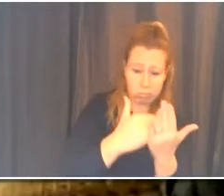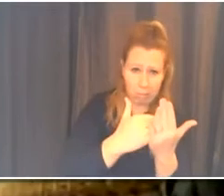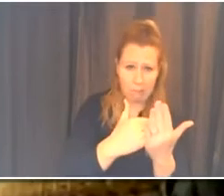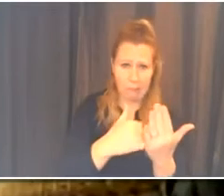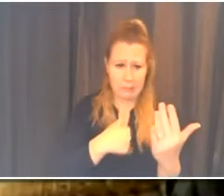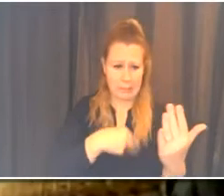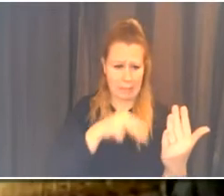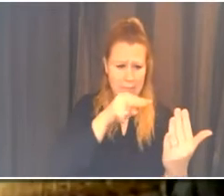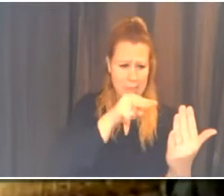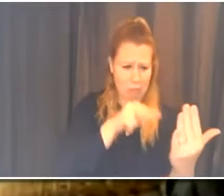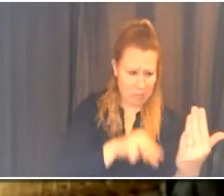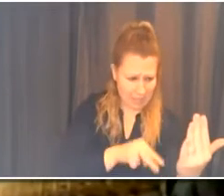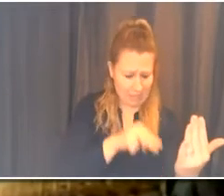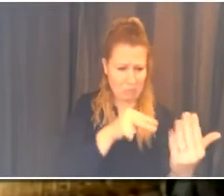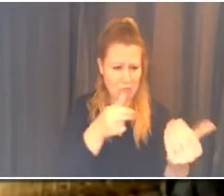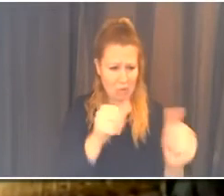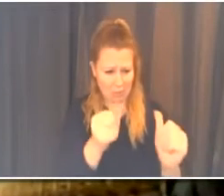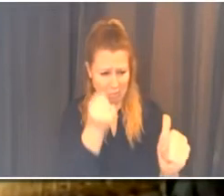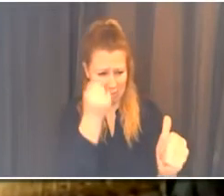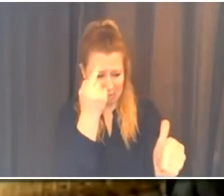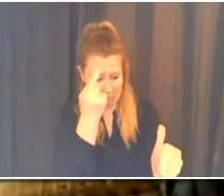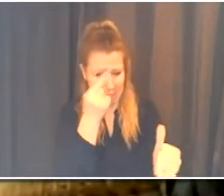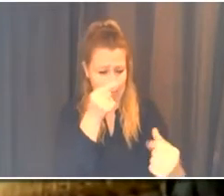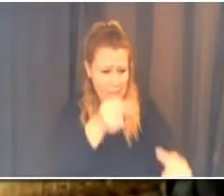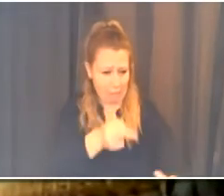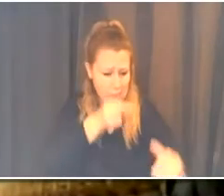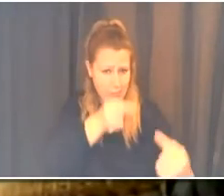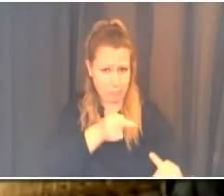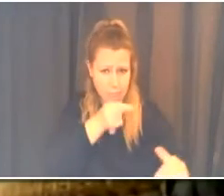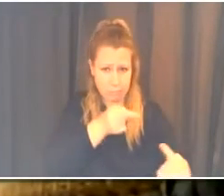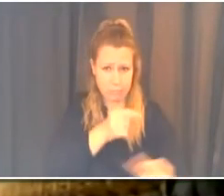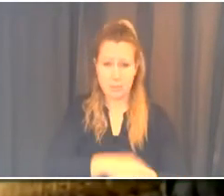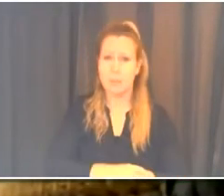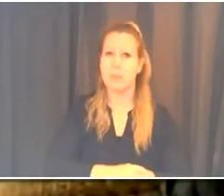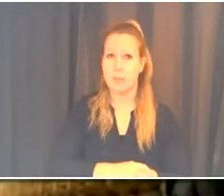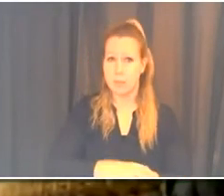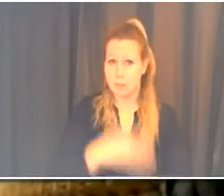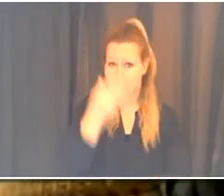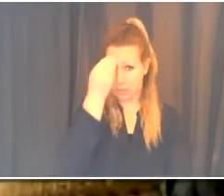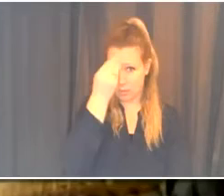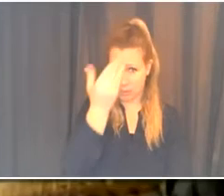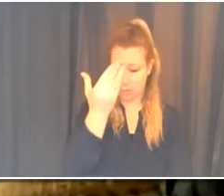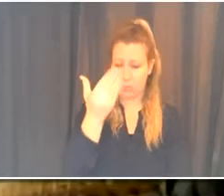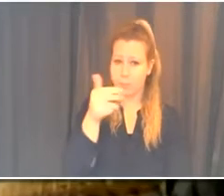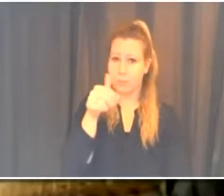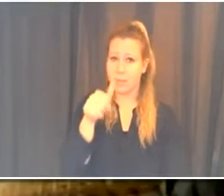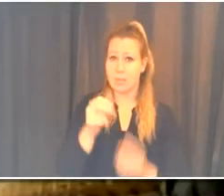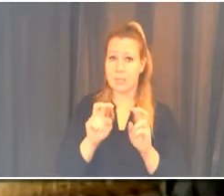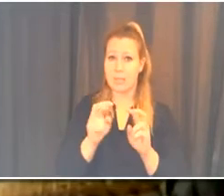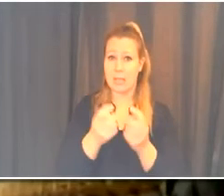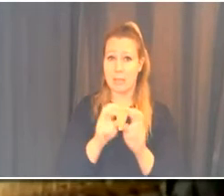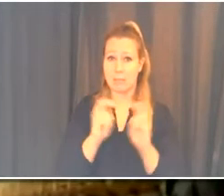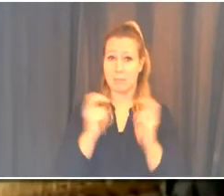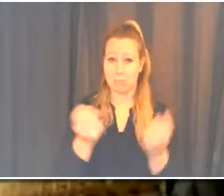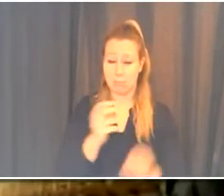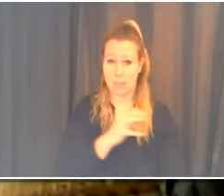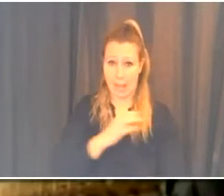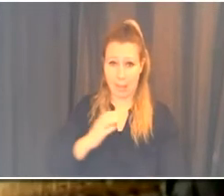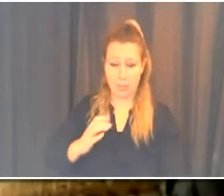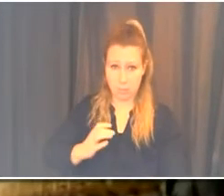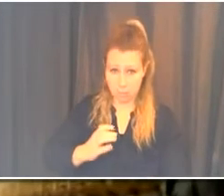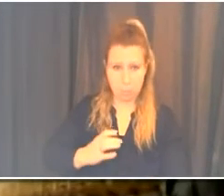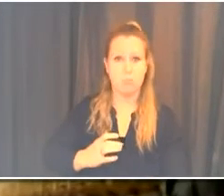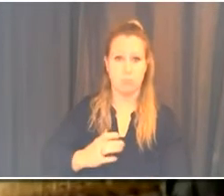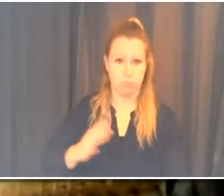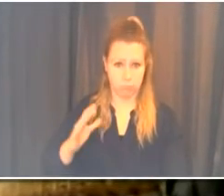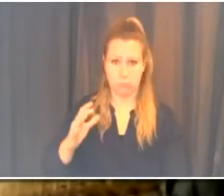that very briefly do you anticipate um a need for lawyers uh